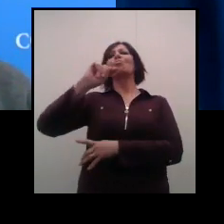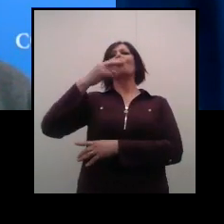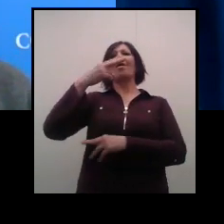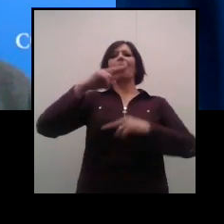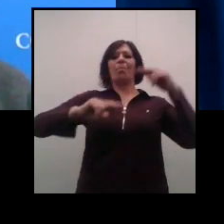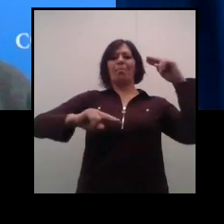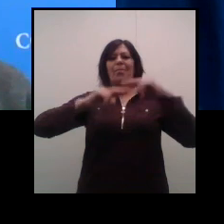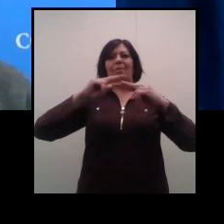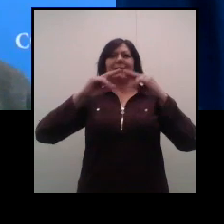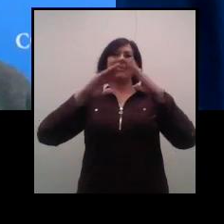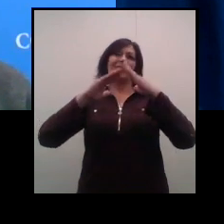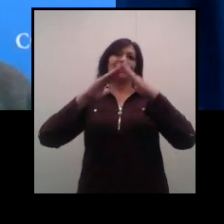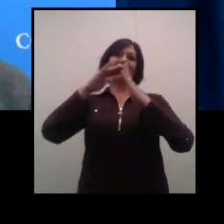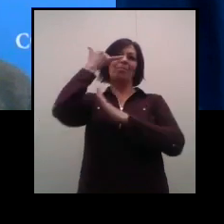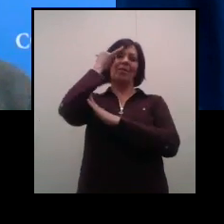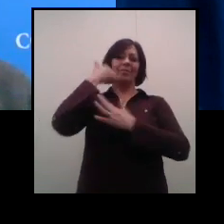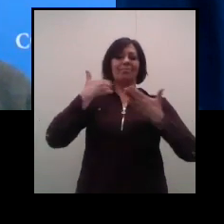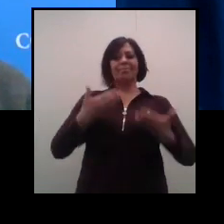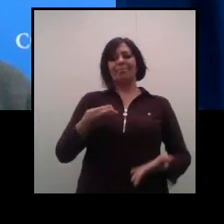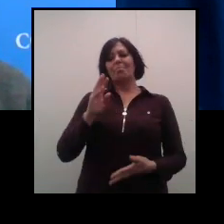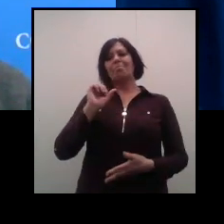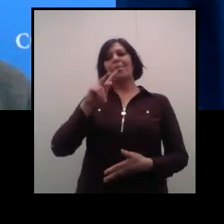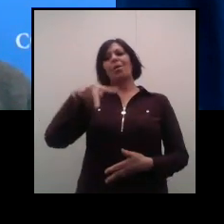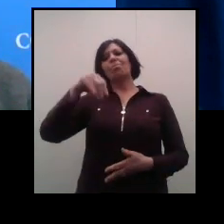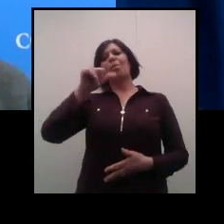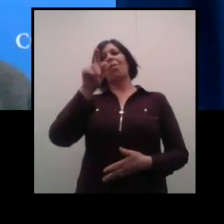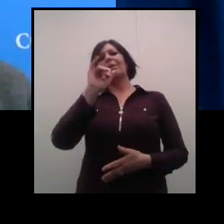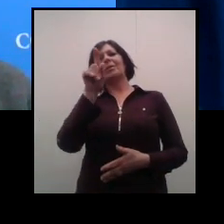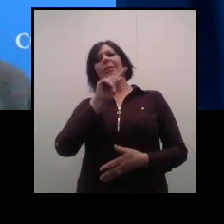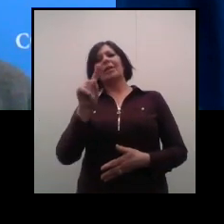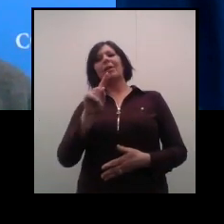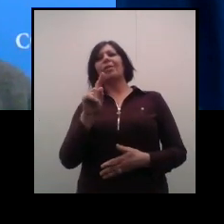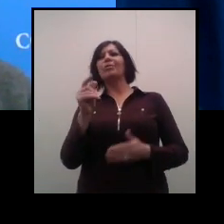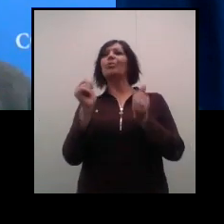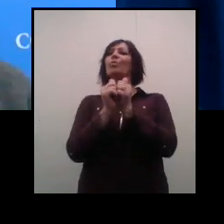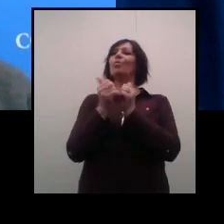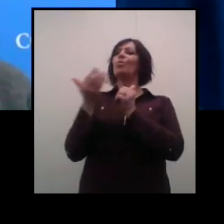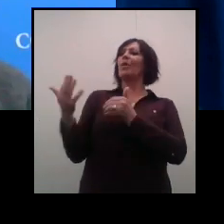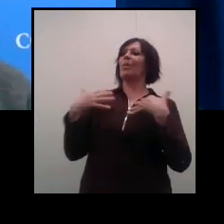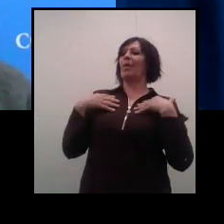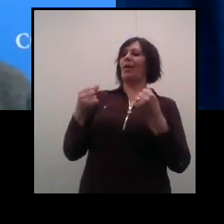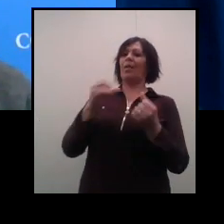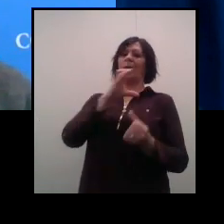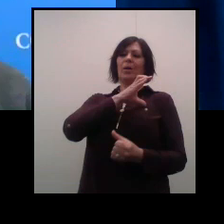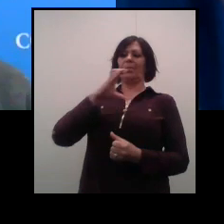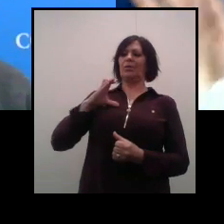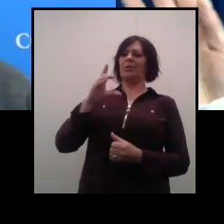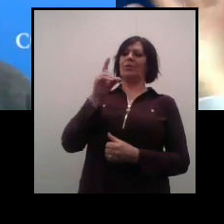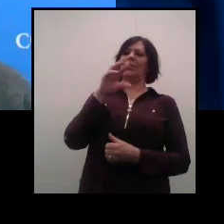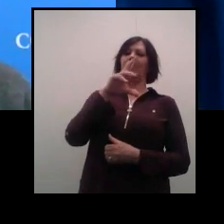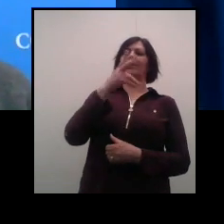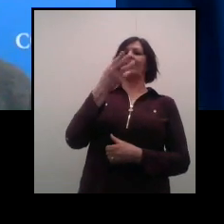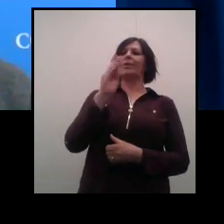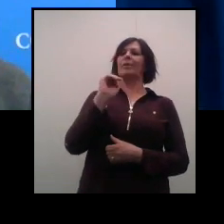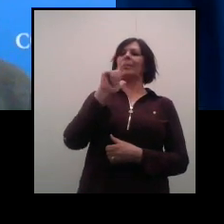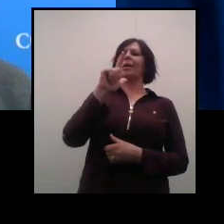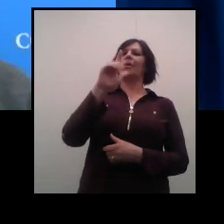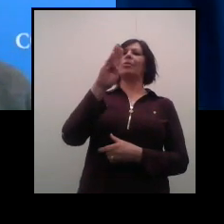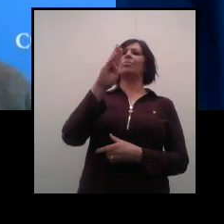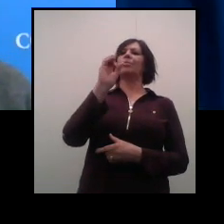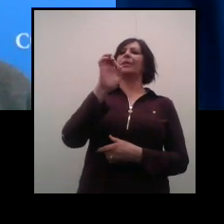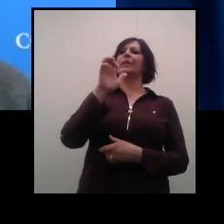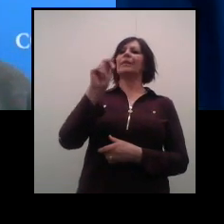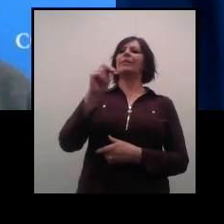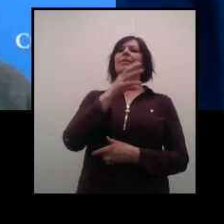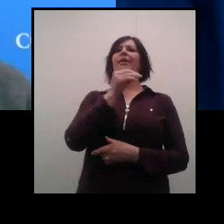downtown Buffalo. I'm Erie County Executive Mark Polenkars, and I'm joined by our Health Commissioner, Dr. Gail Burstein, as well as